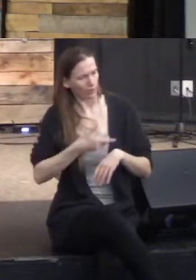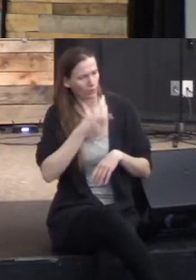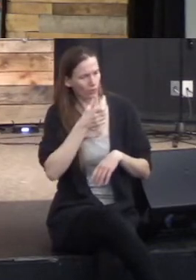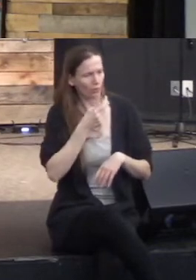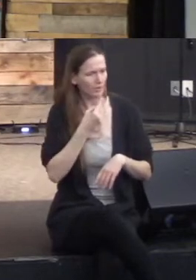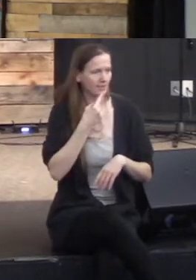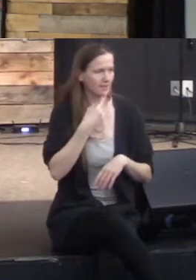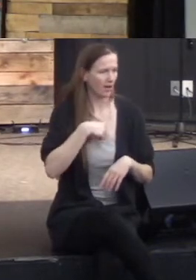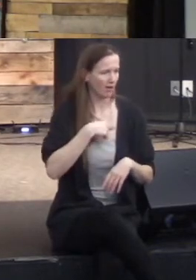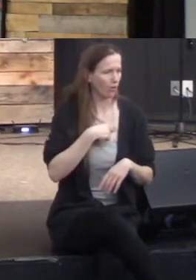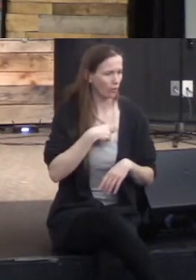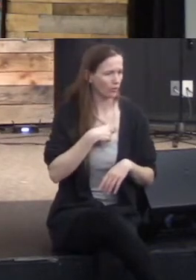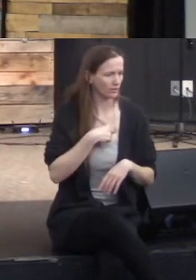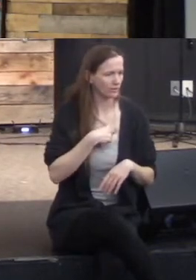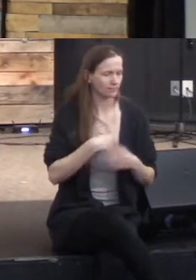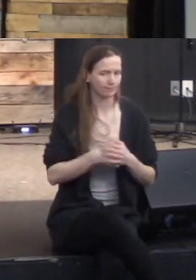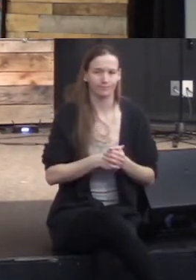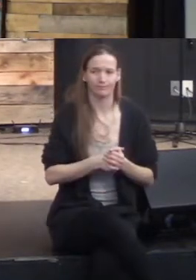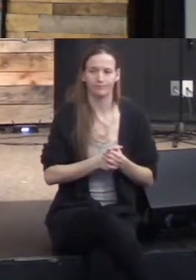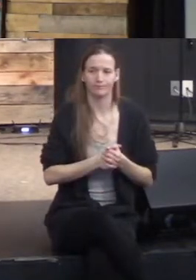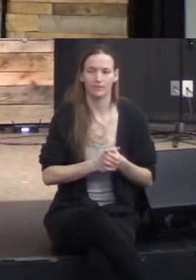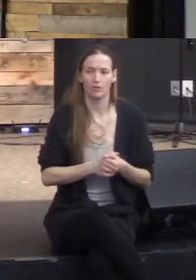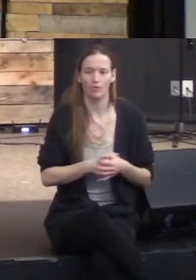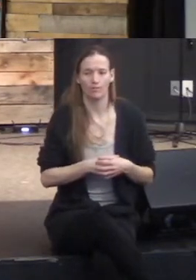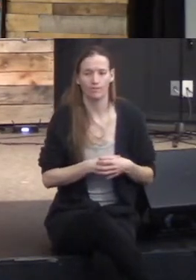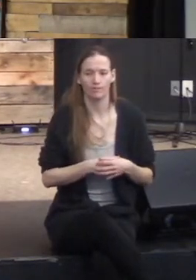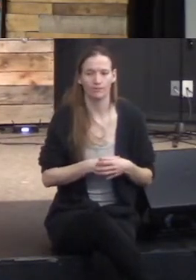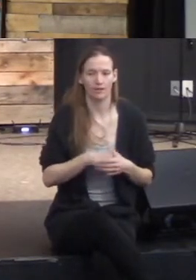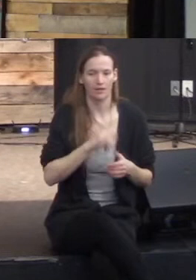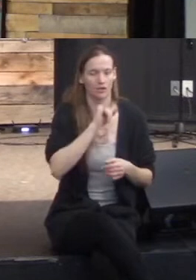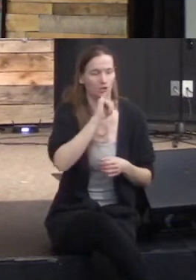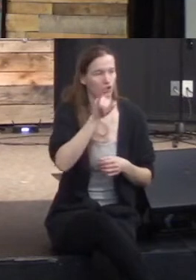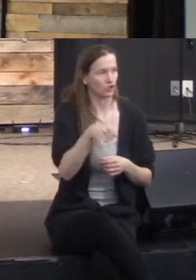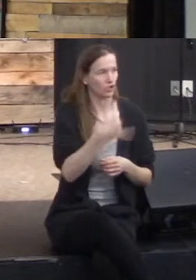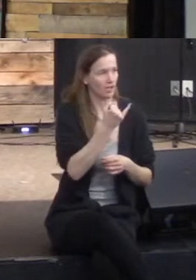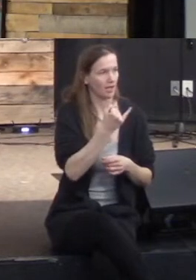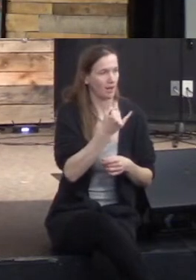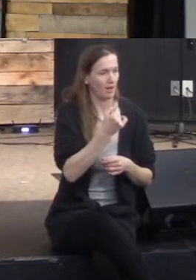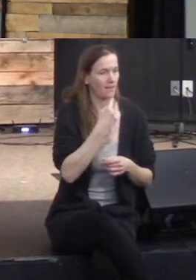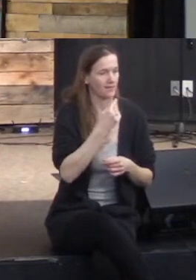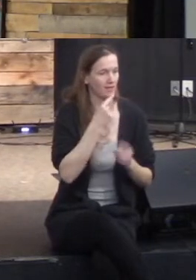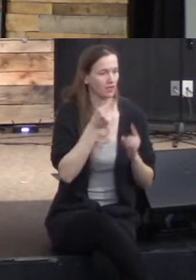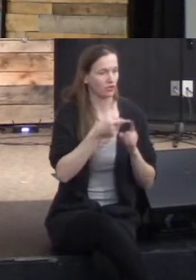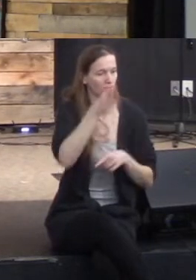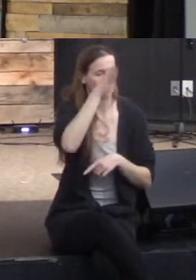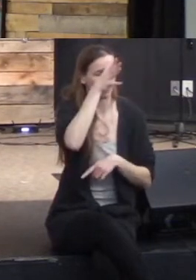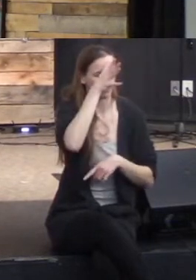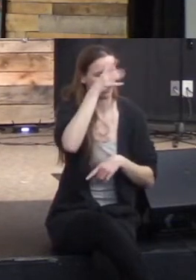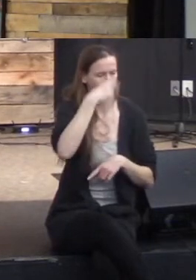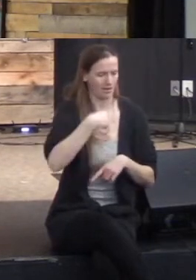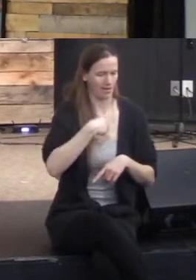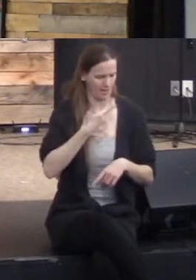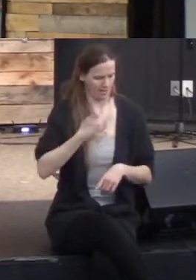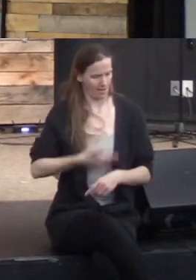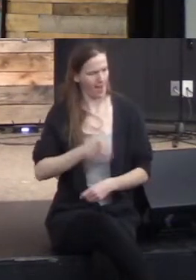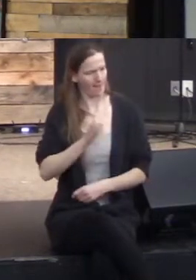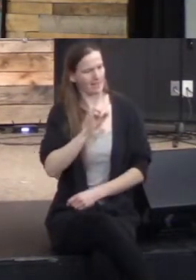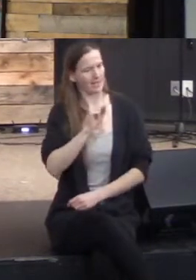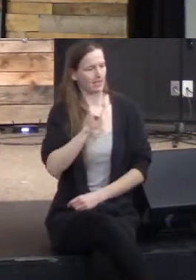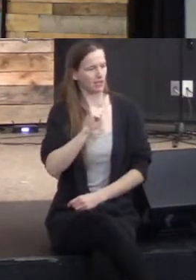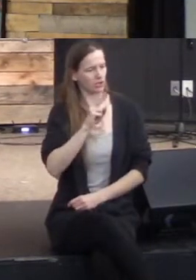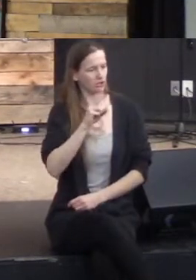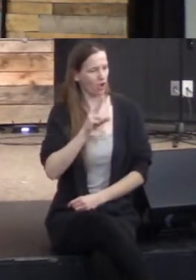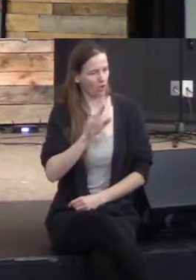father, I am Esau, your firstborn. I have done as you told me. Please sit up and eat some of the game so that you may give me